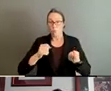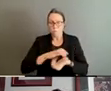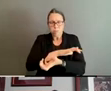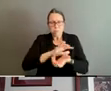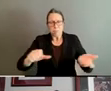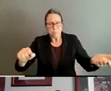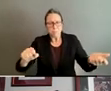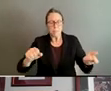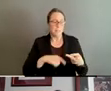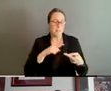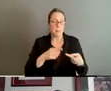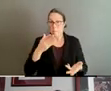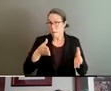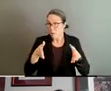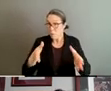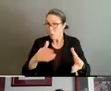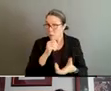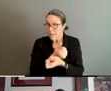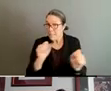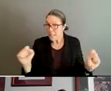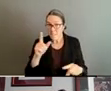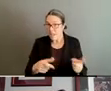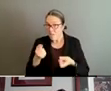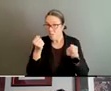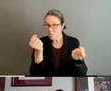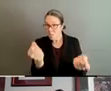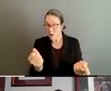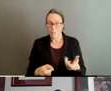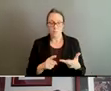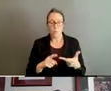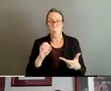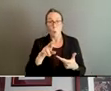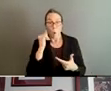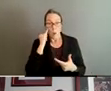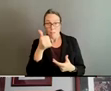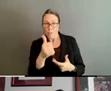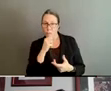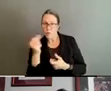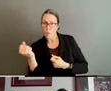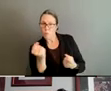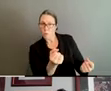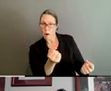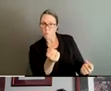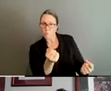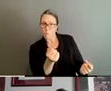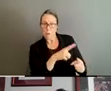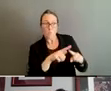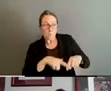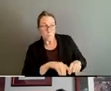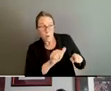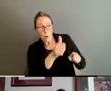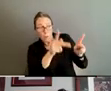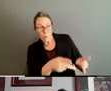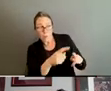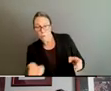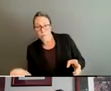it. The roads aren't safe to be able to get on. Or if you don't drive yourself and you rely on somebody else to be able to